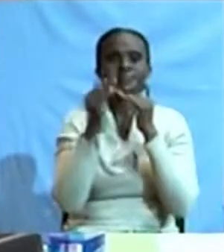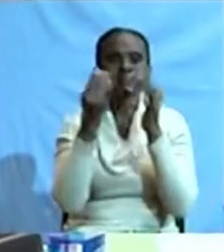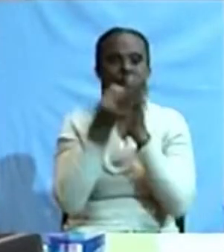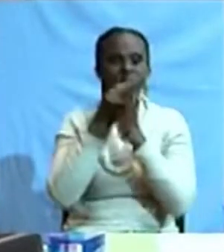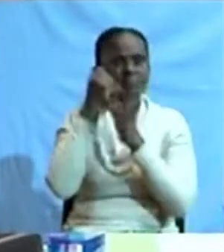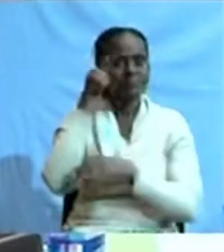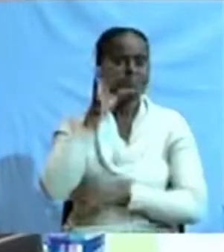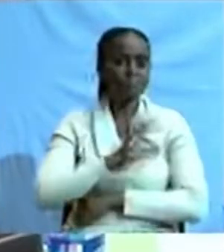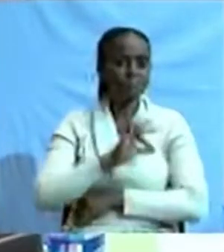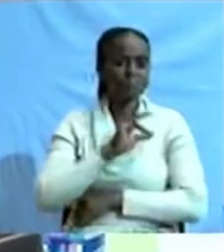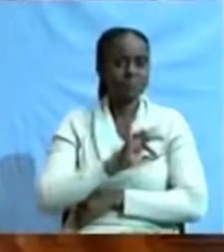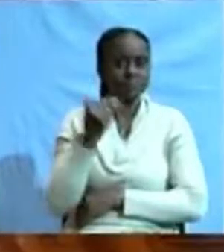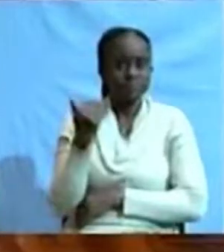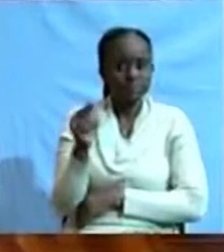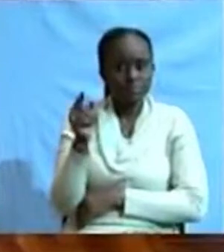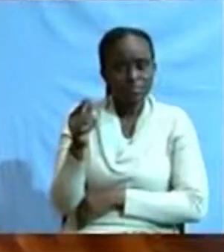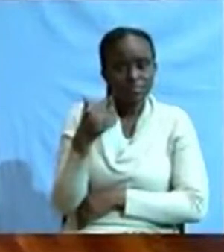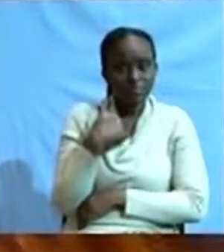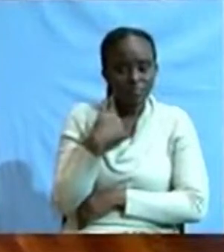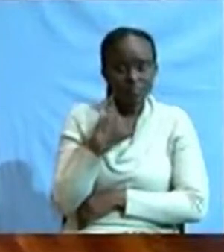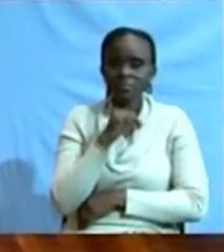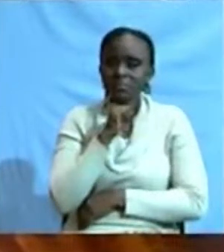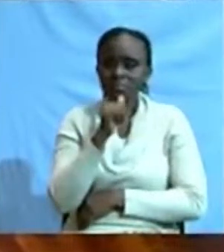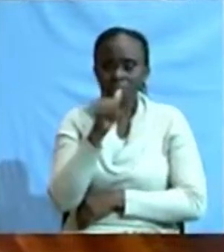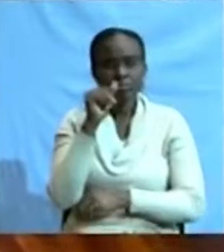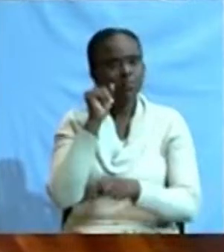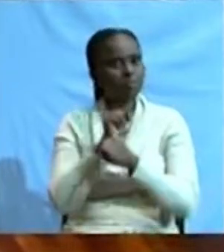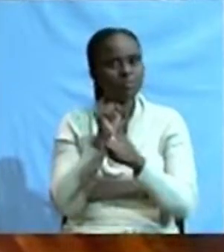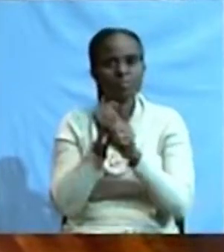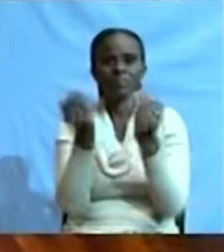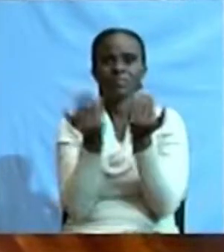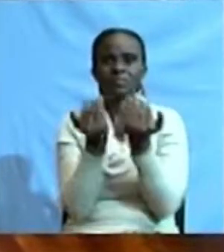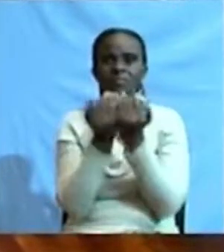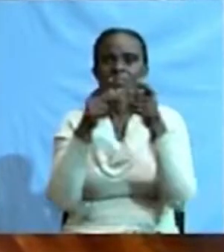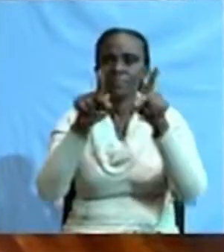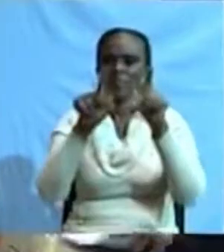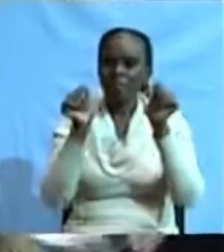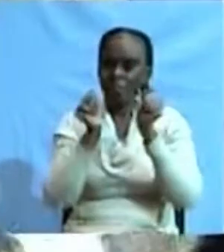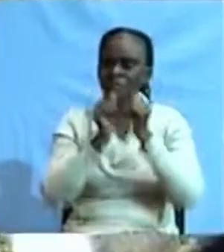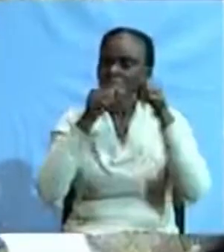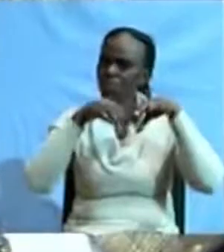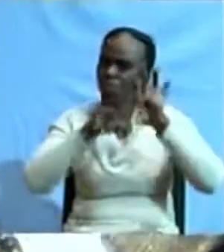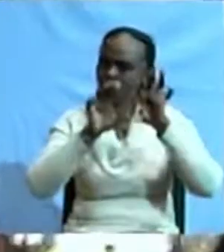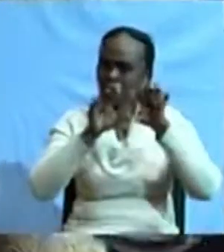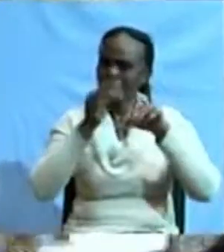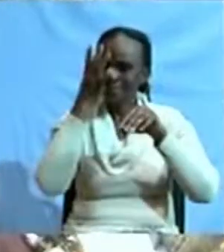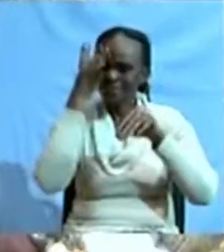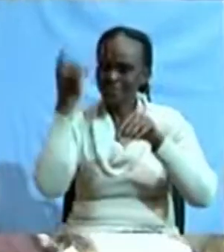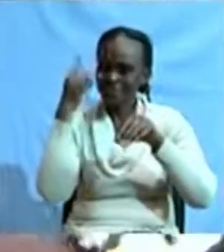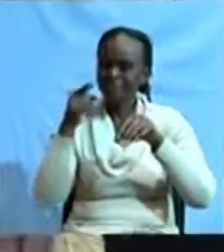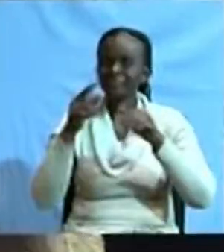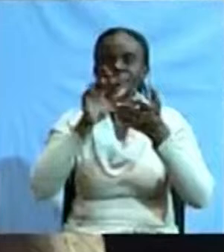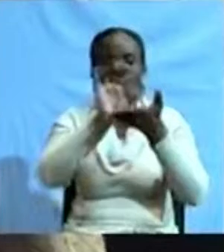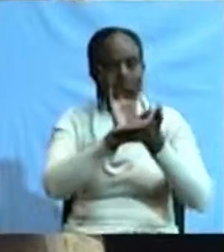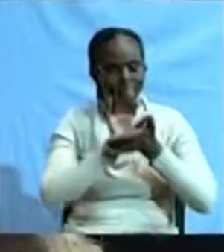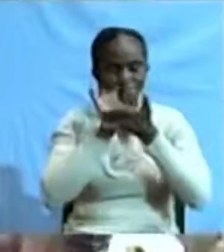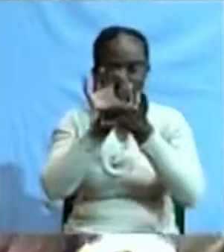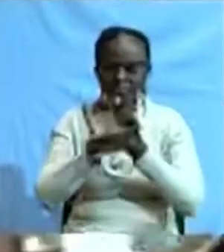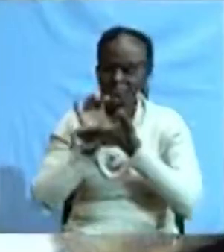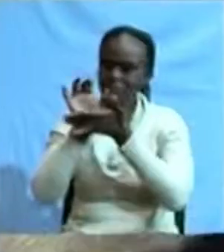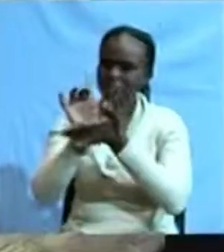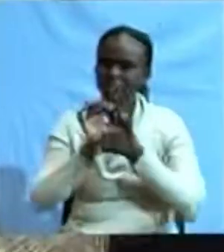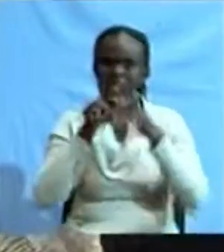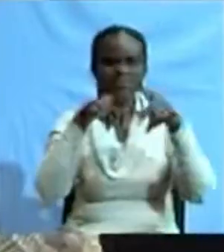for salaries. Now, you have not done that. With impunity, you continue to borrow without